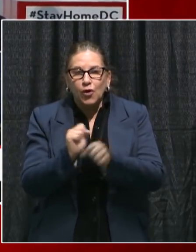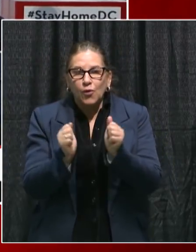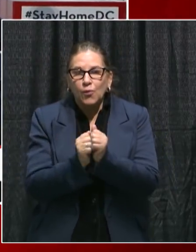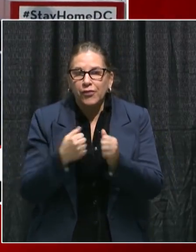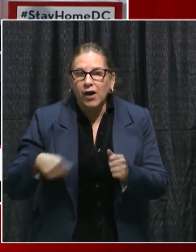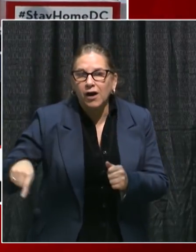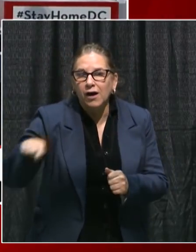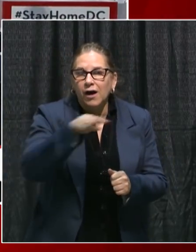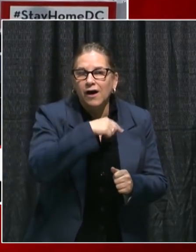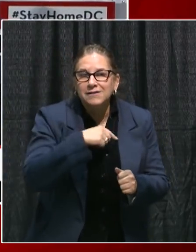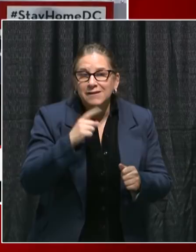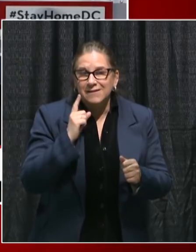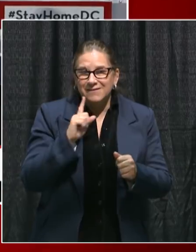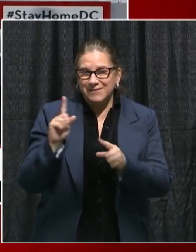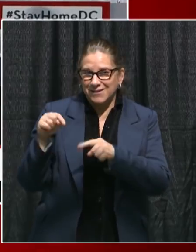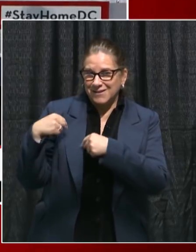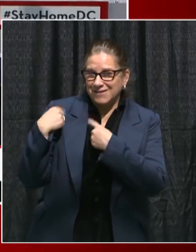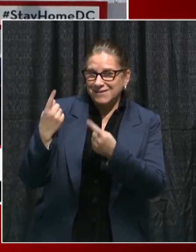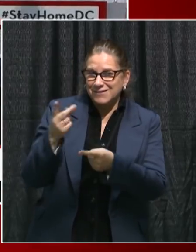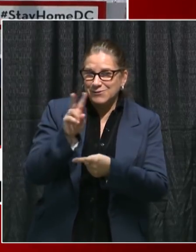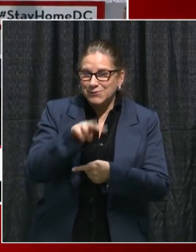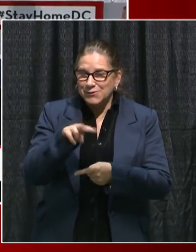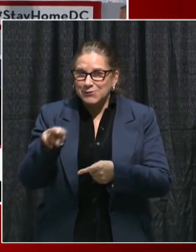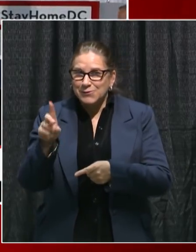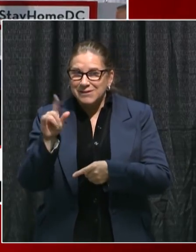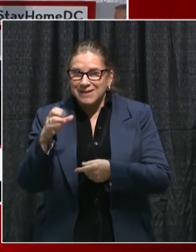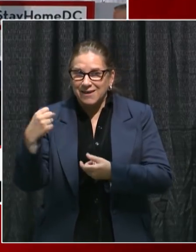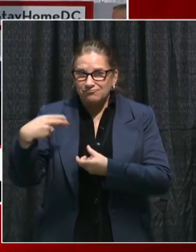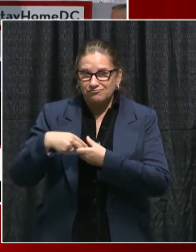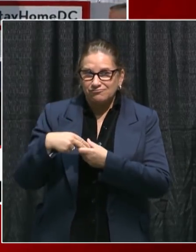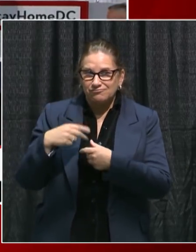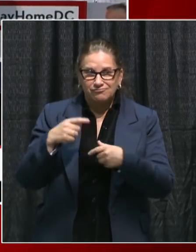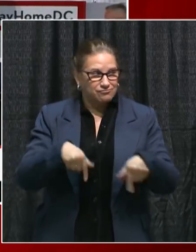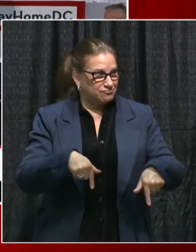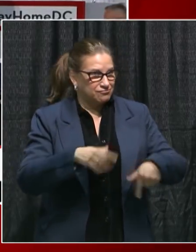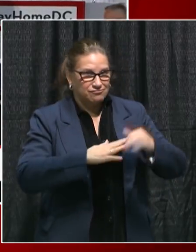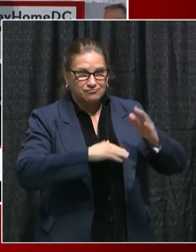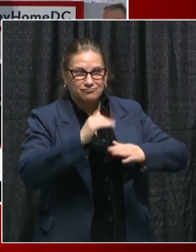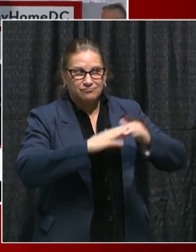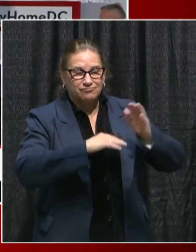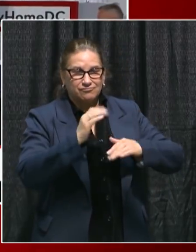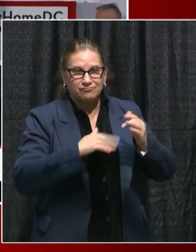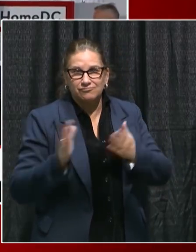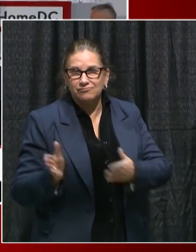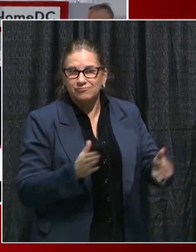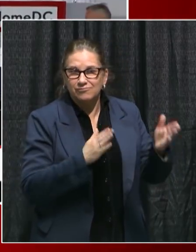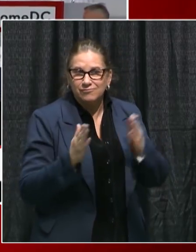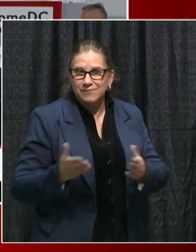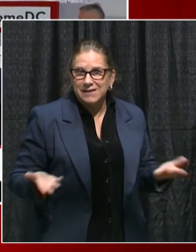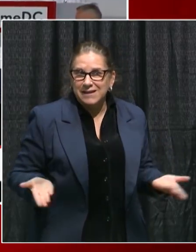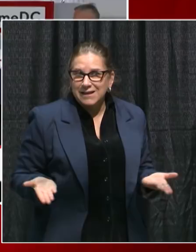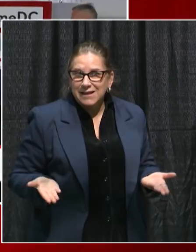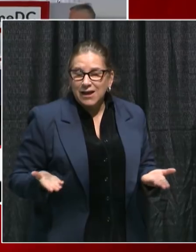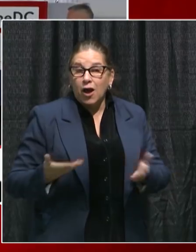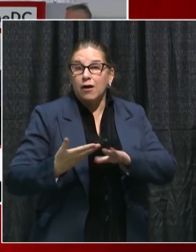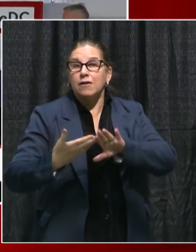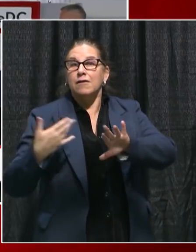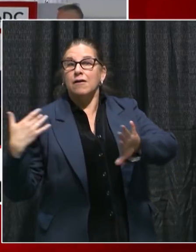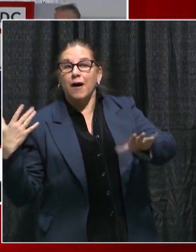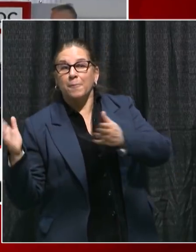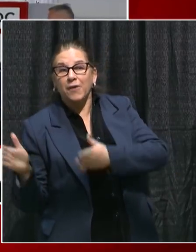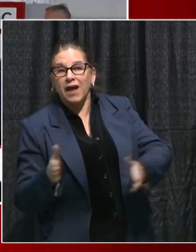last 22 days of construction, and longer than that in planning for the district's medical